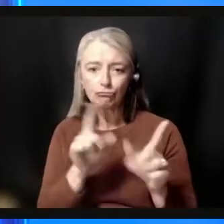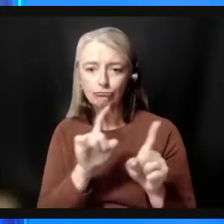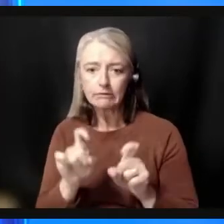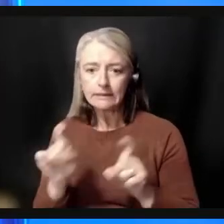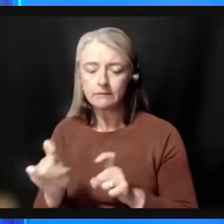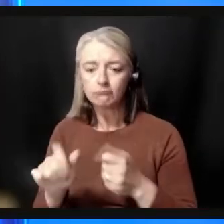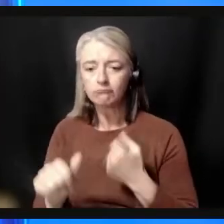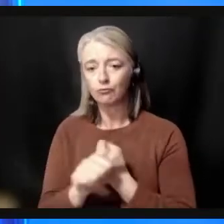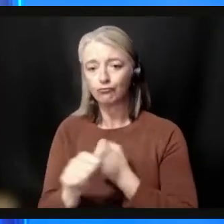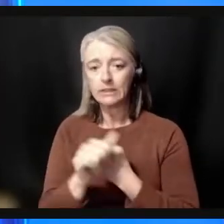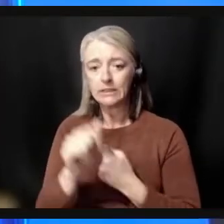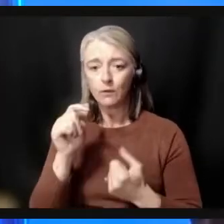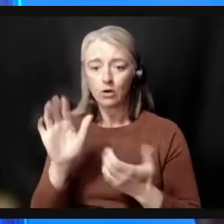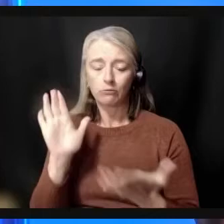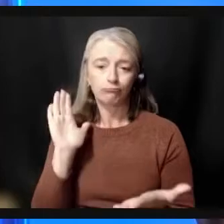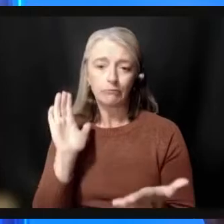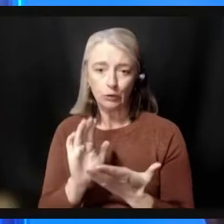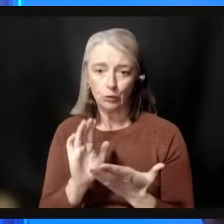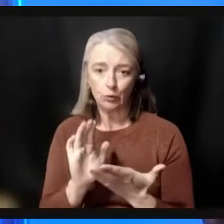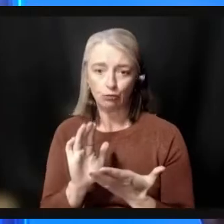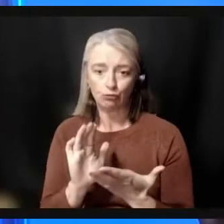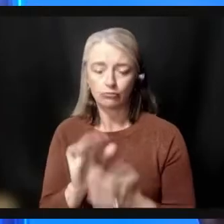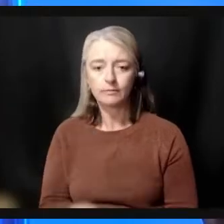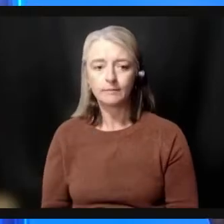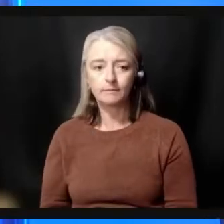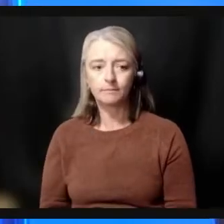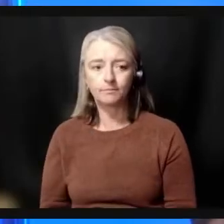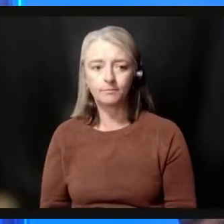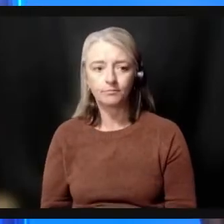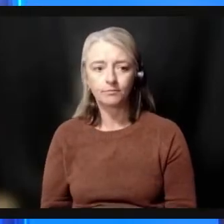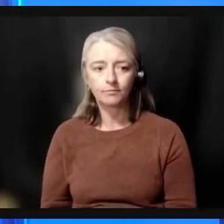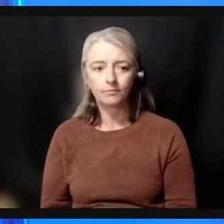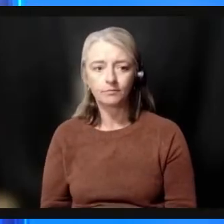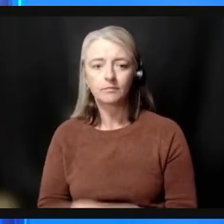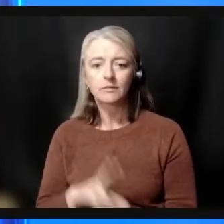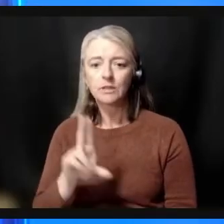this wonderful image I love from the U.S. Army Corps that talks about risk